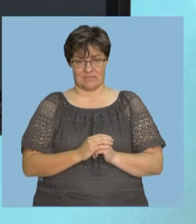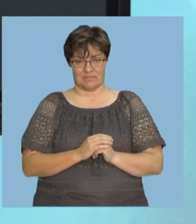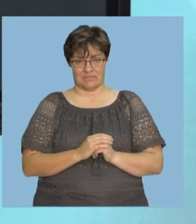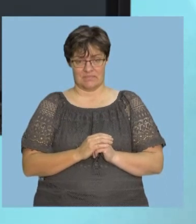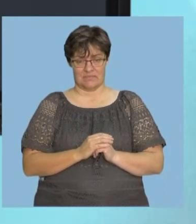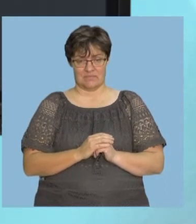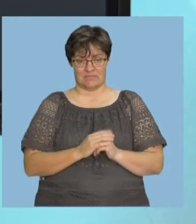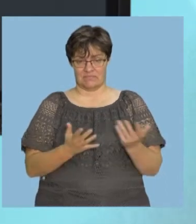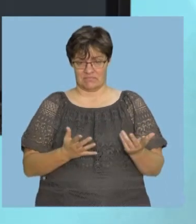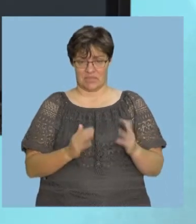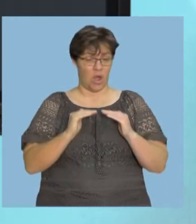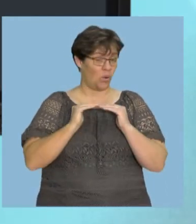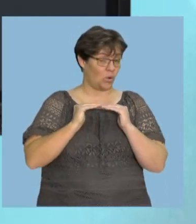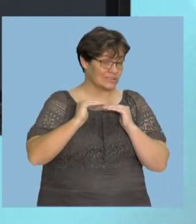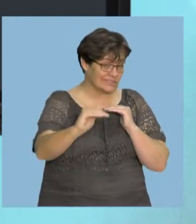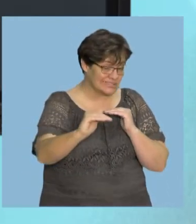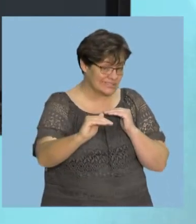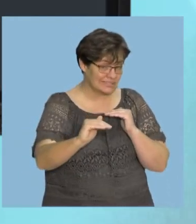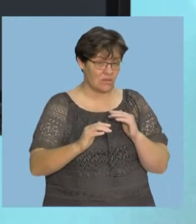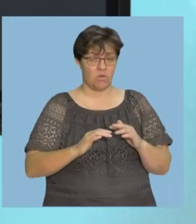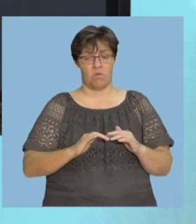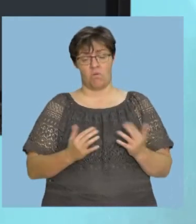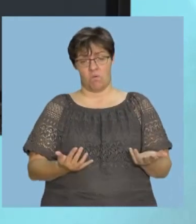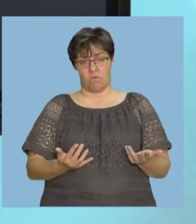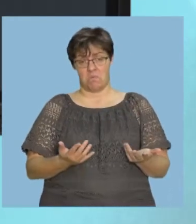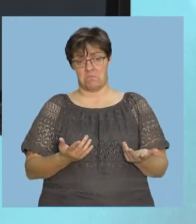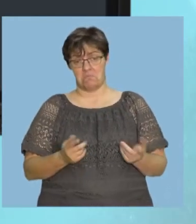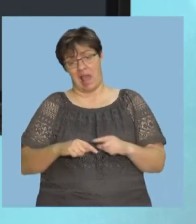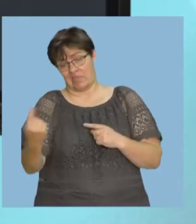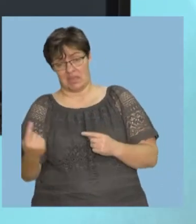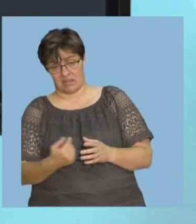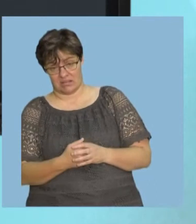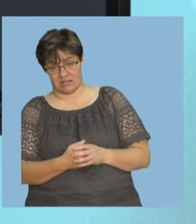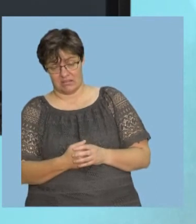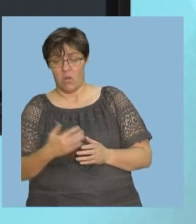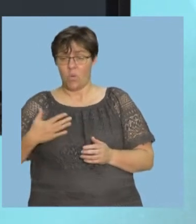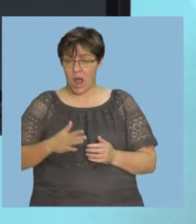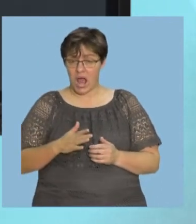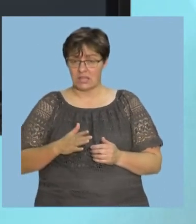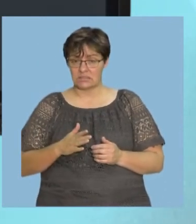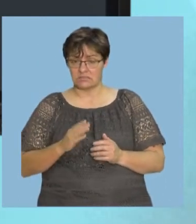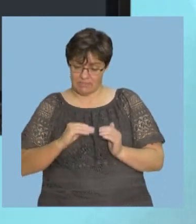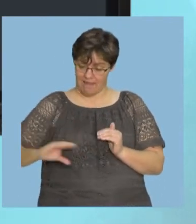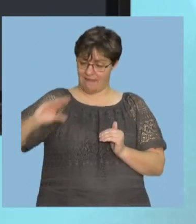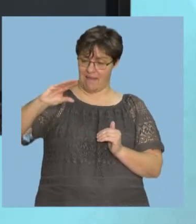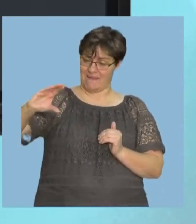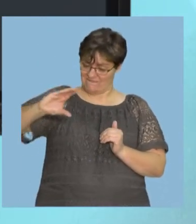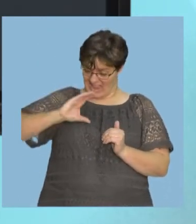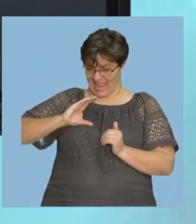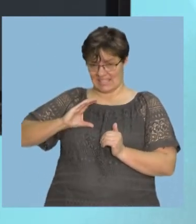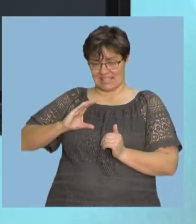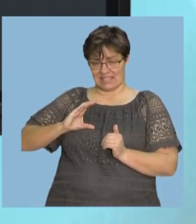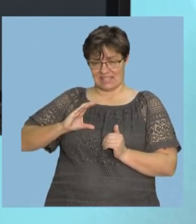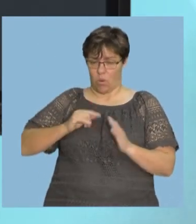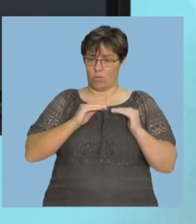Are you going to go with consistency or not? Or you want to a higher return?